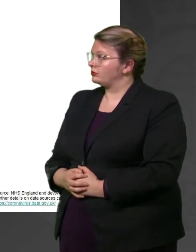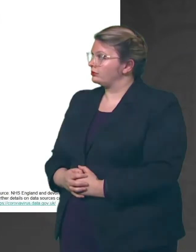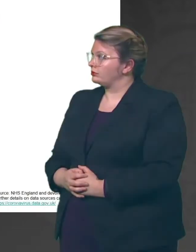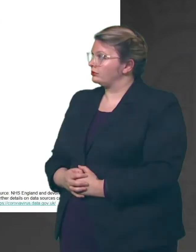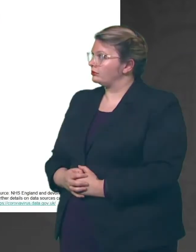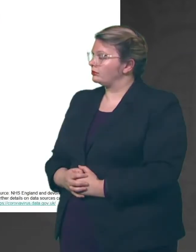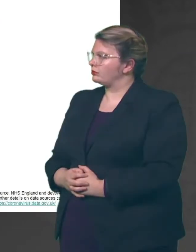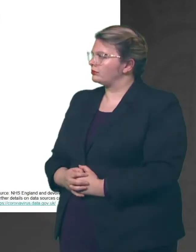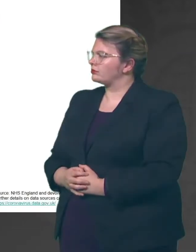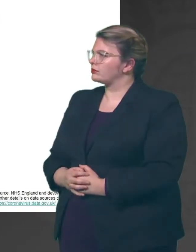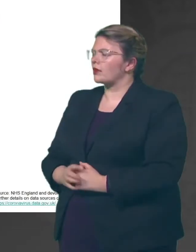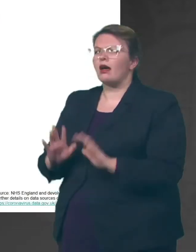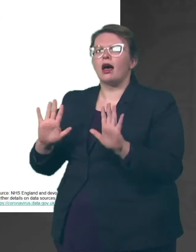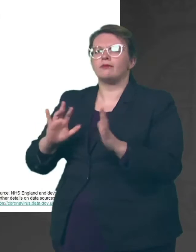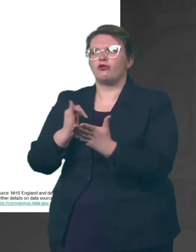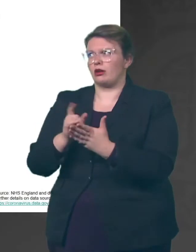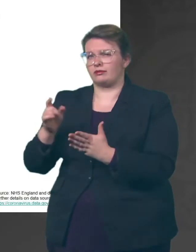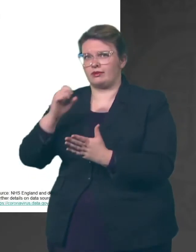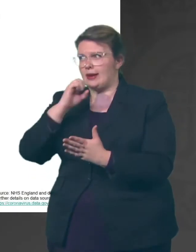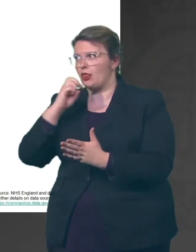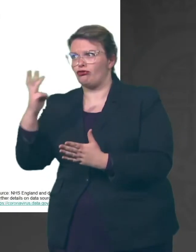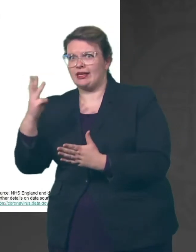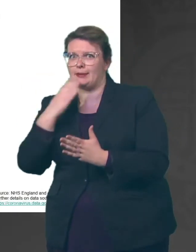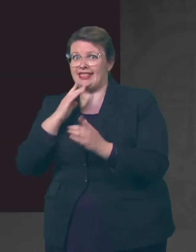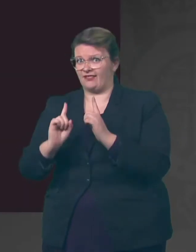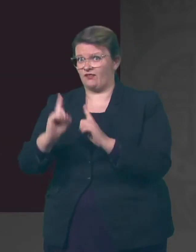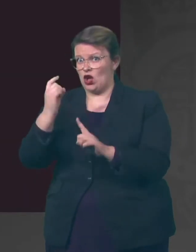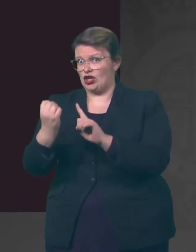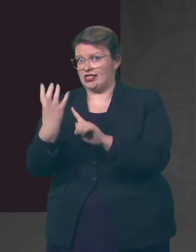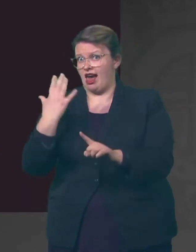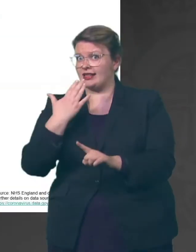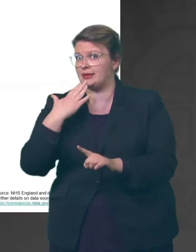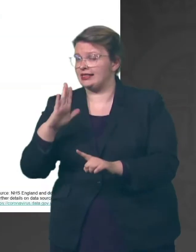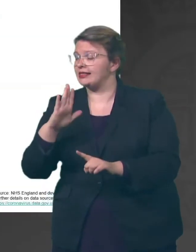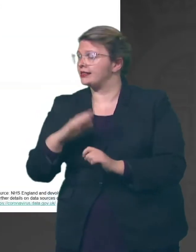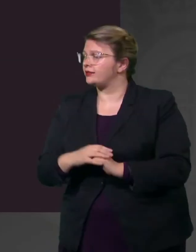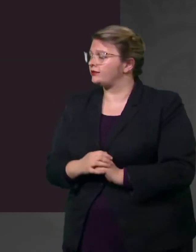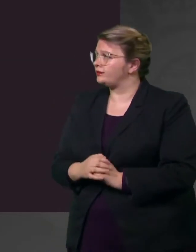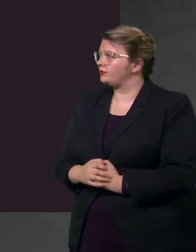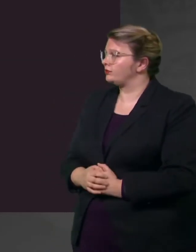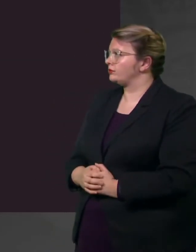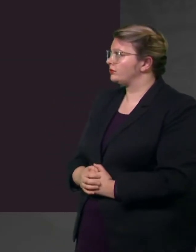slide, that would be great, which has the Office for National Statistics data on it.